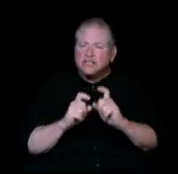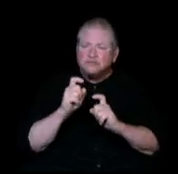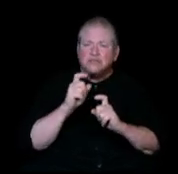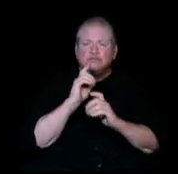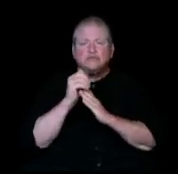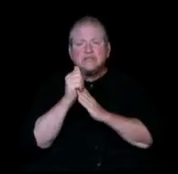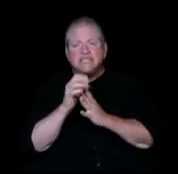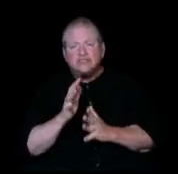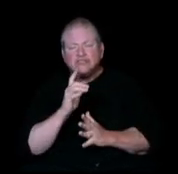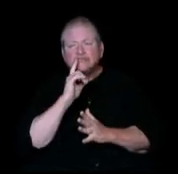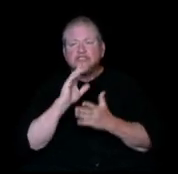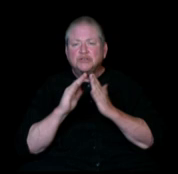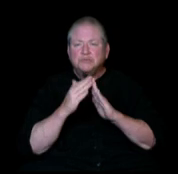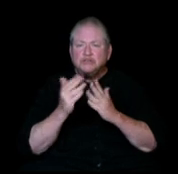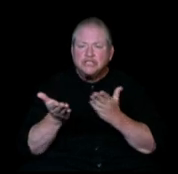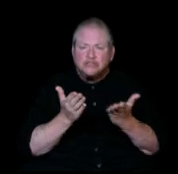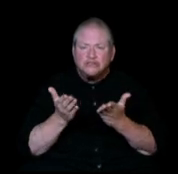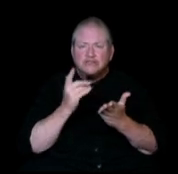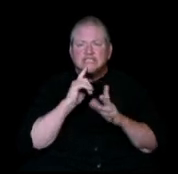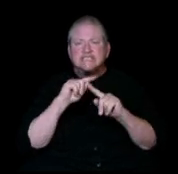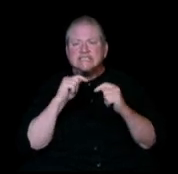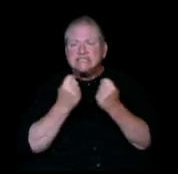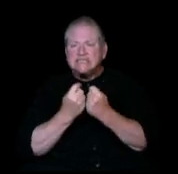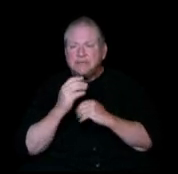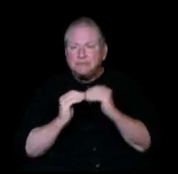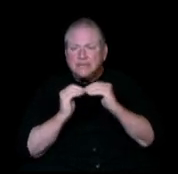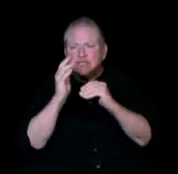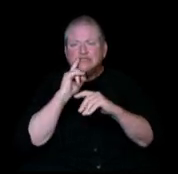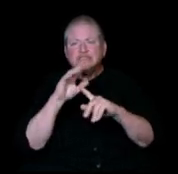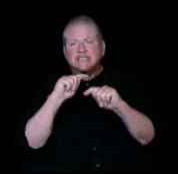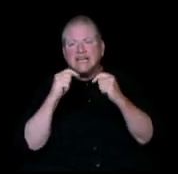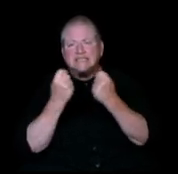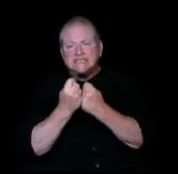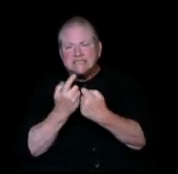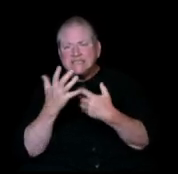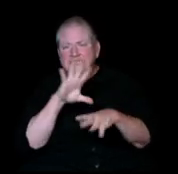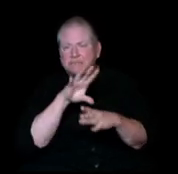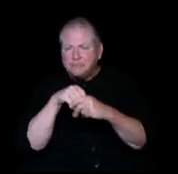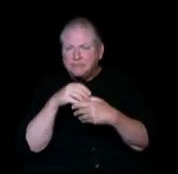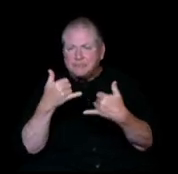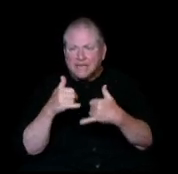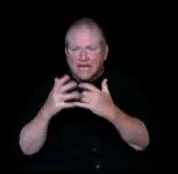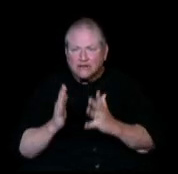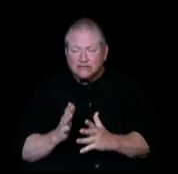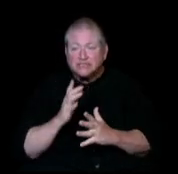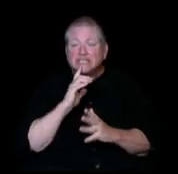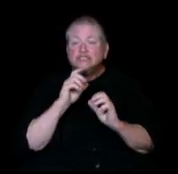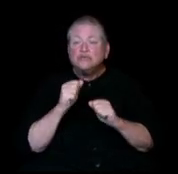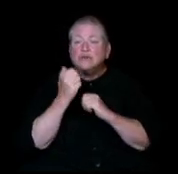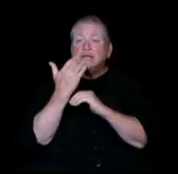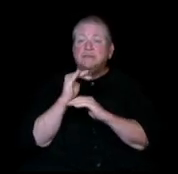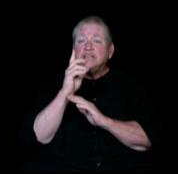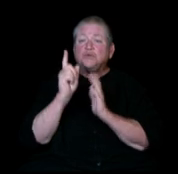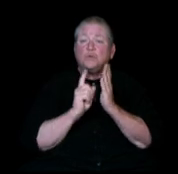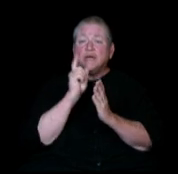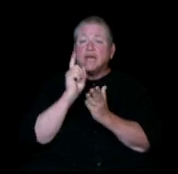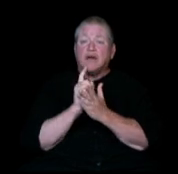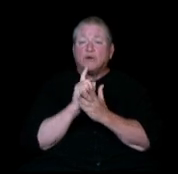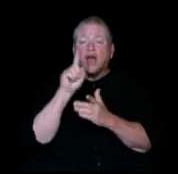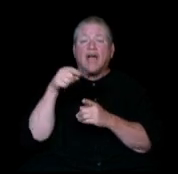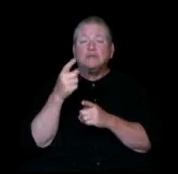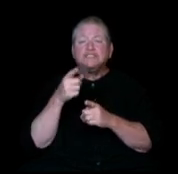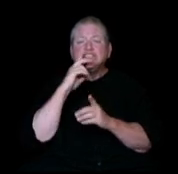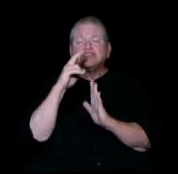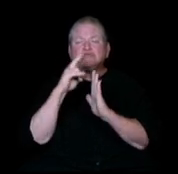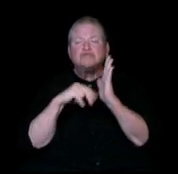and community servants, team builders, and team players. In an effort to keep this ceremony to an hour, I will just be reading